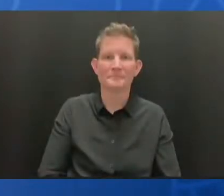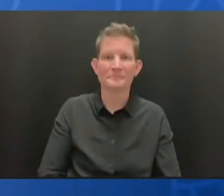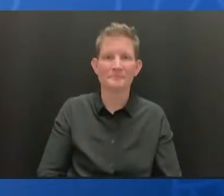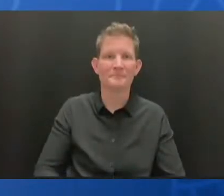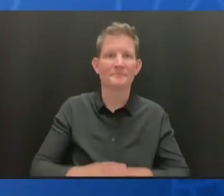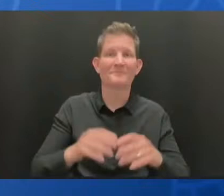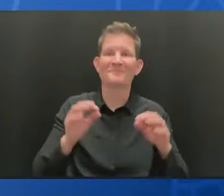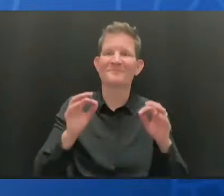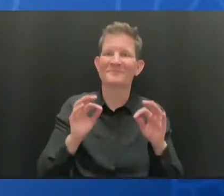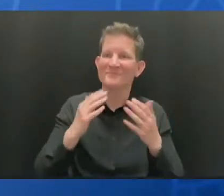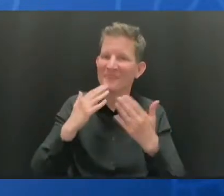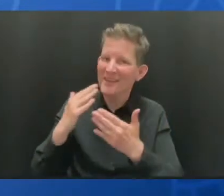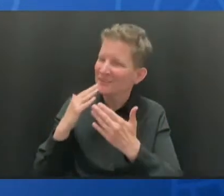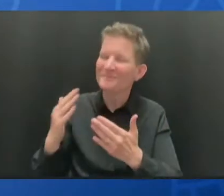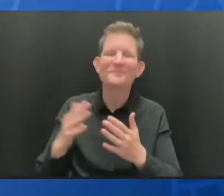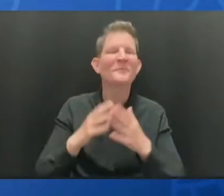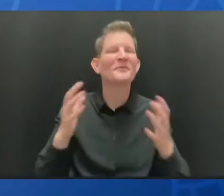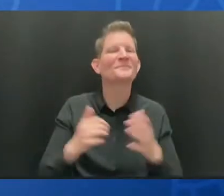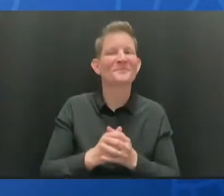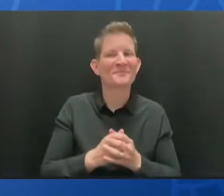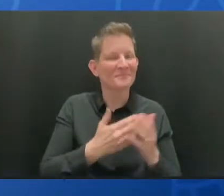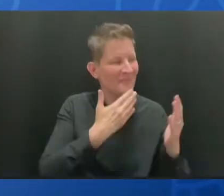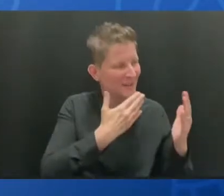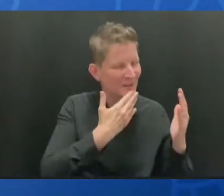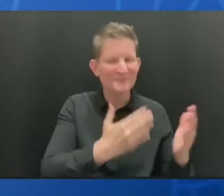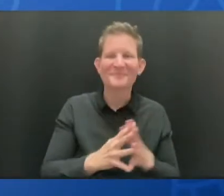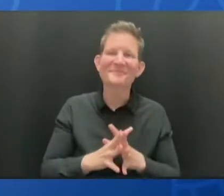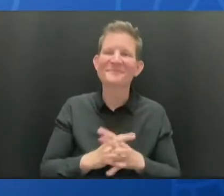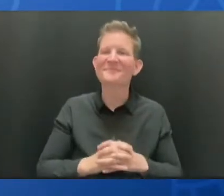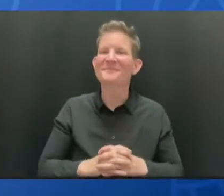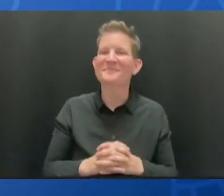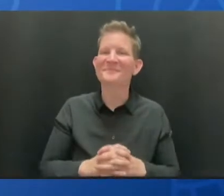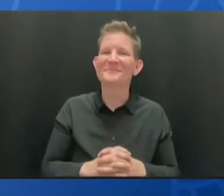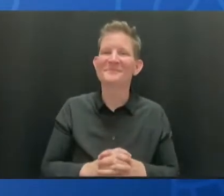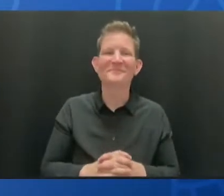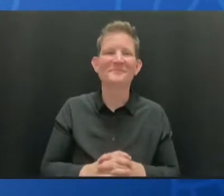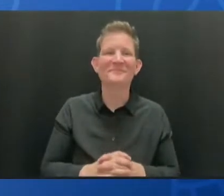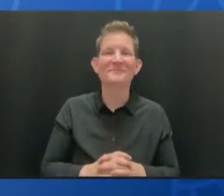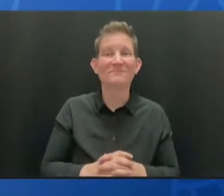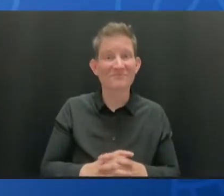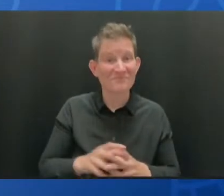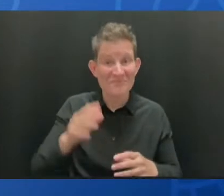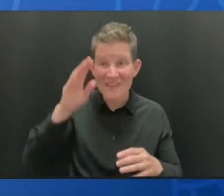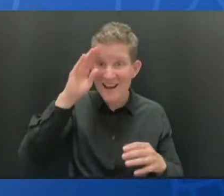Thank you very much. Thank you very much. Hi, everybody.